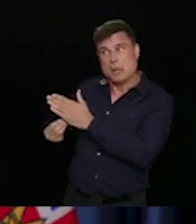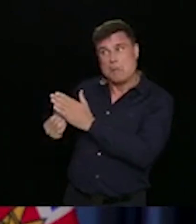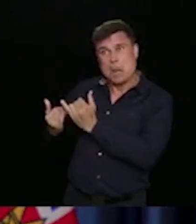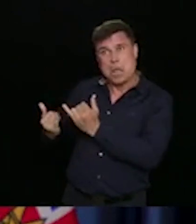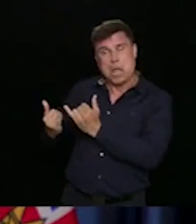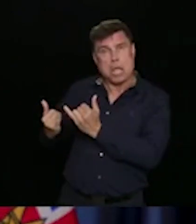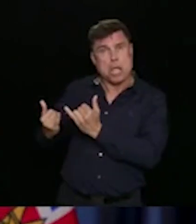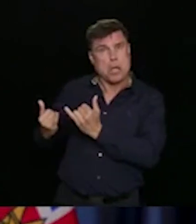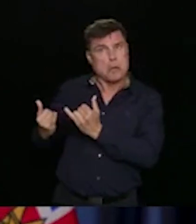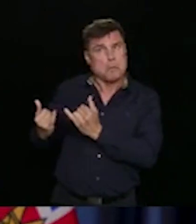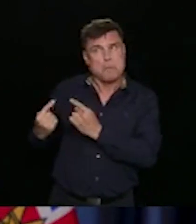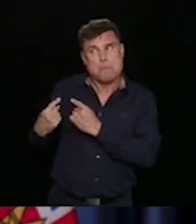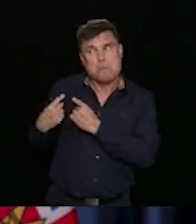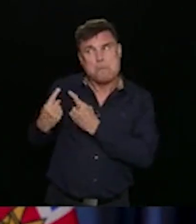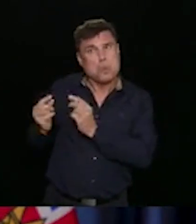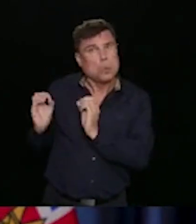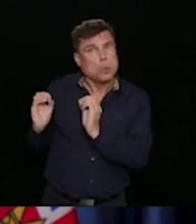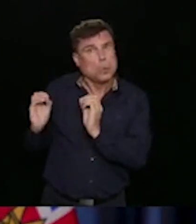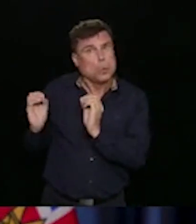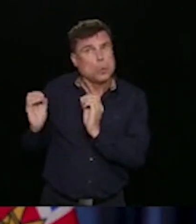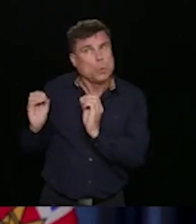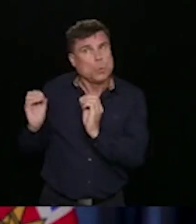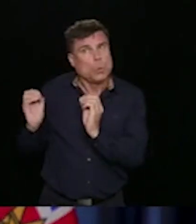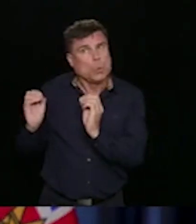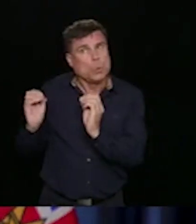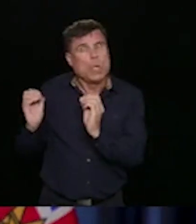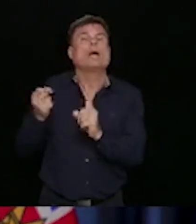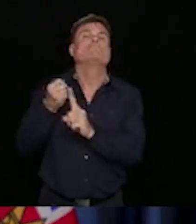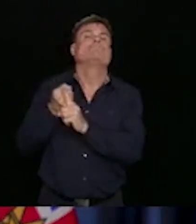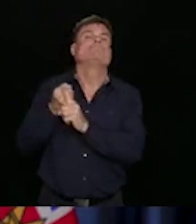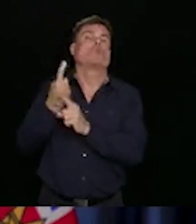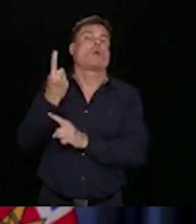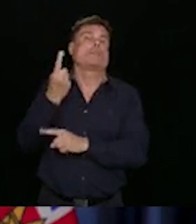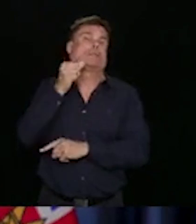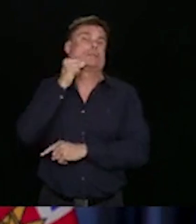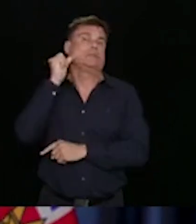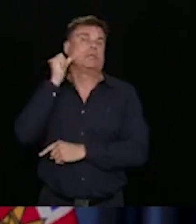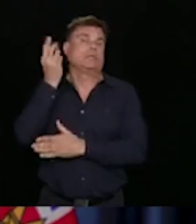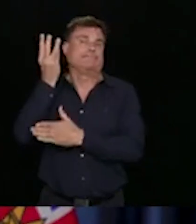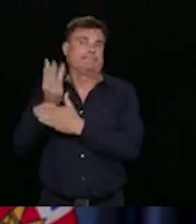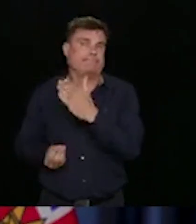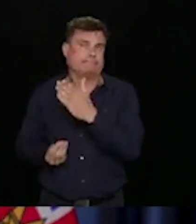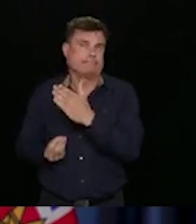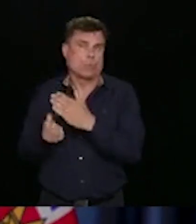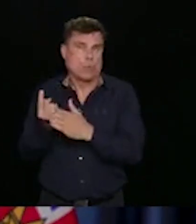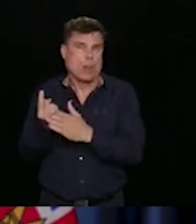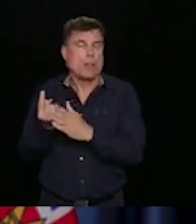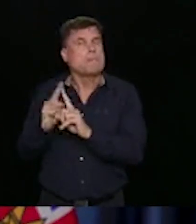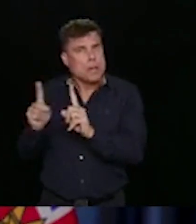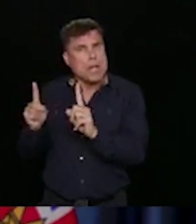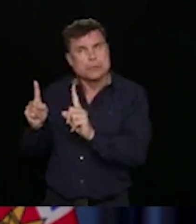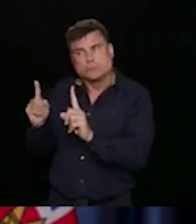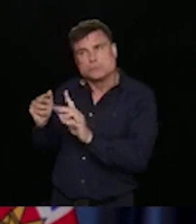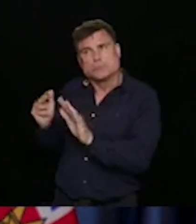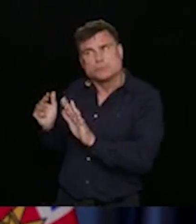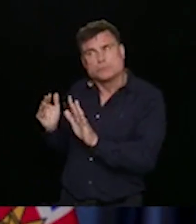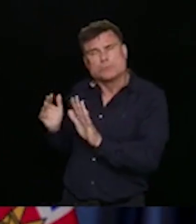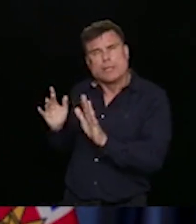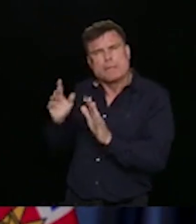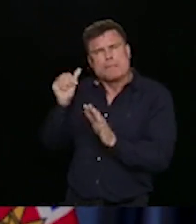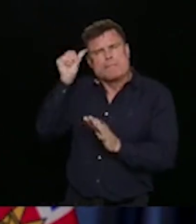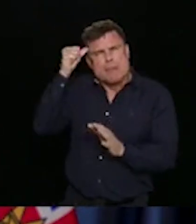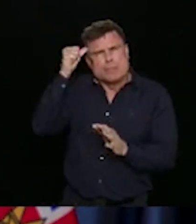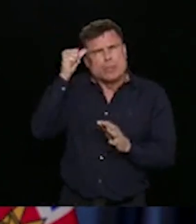long-term care. All of these are extraordinary successes that are the result of actions of people in BC. And I just think we have